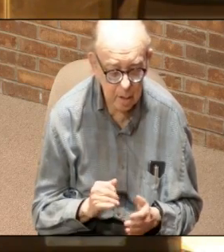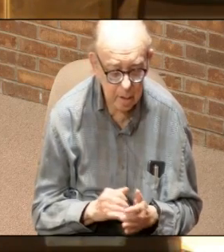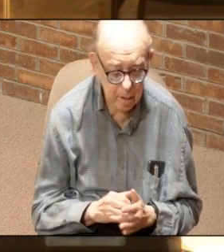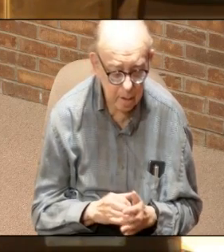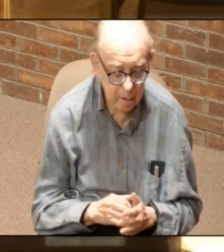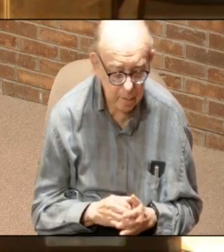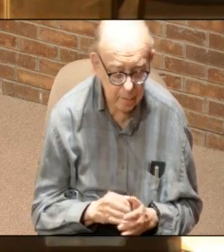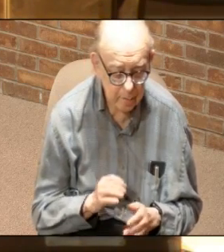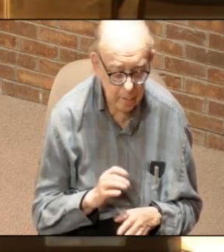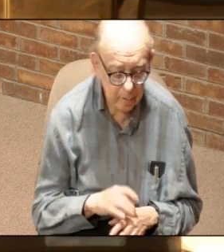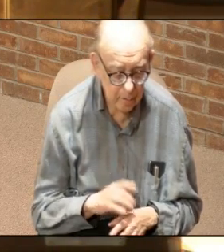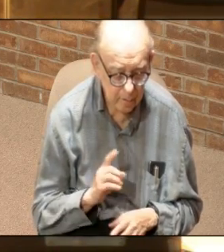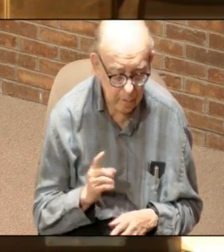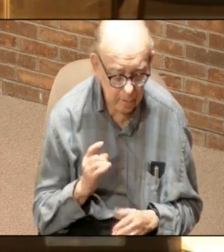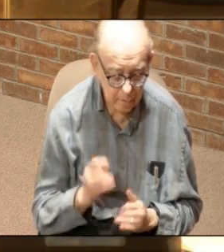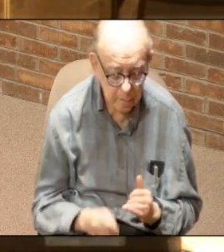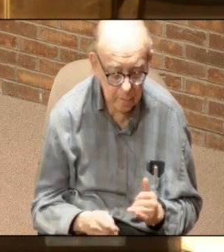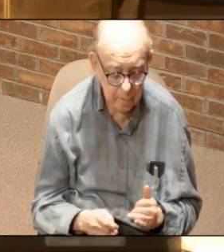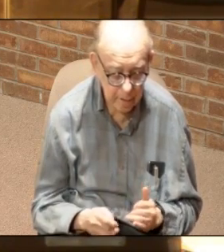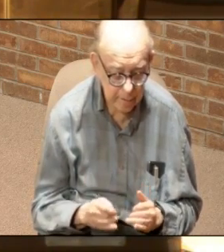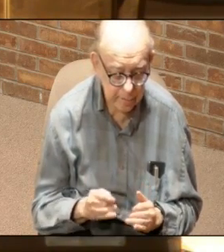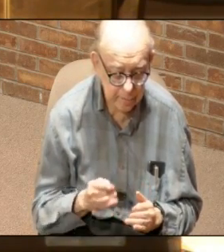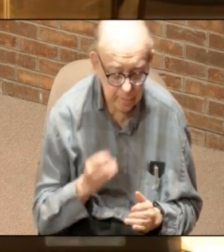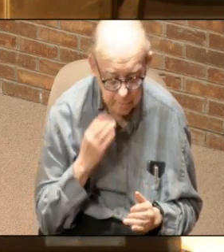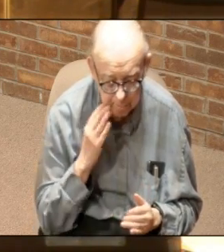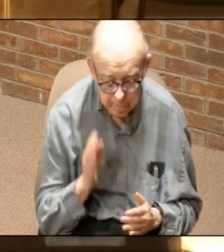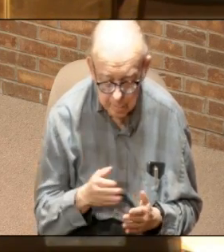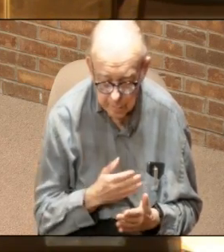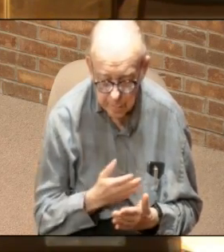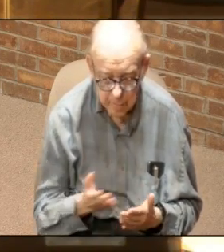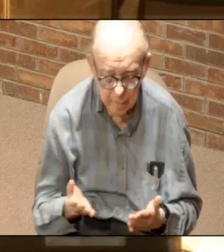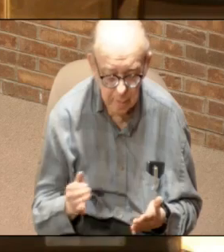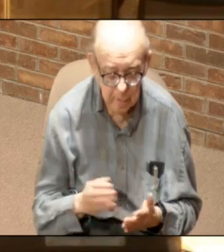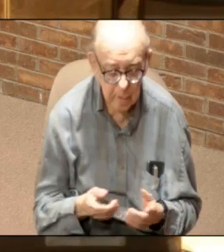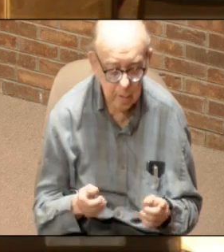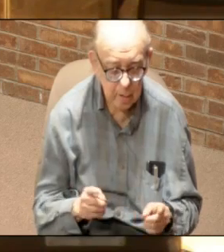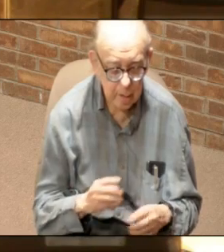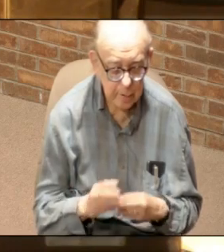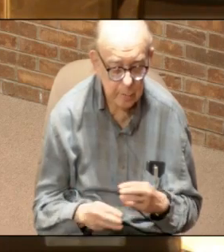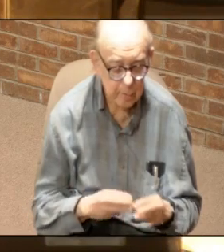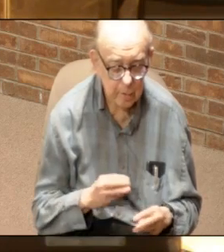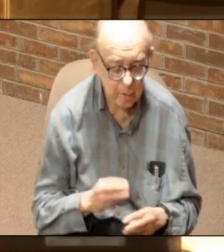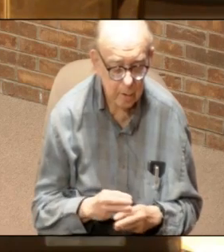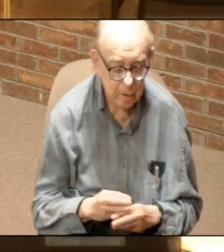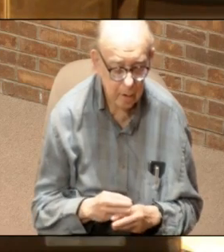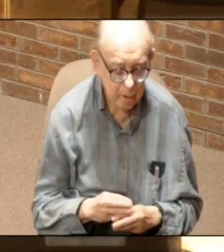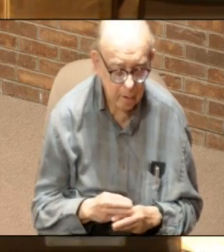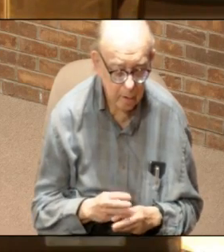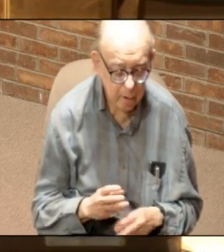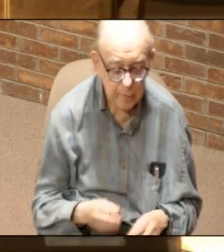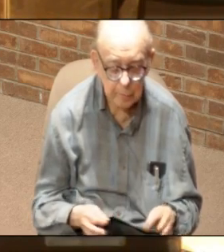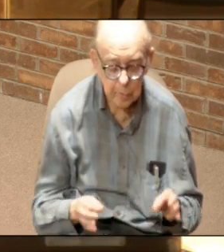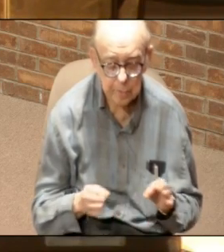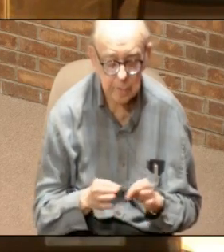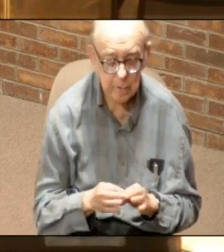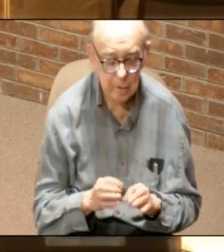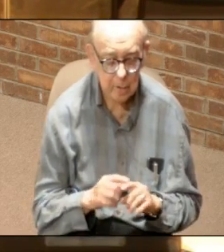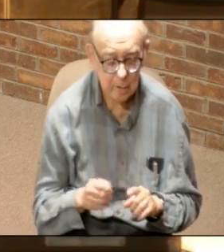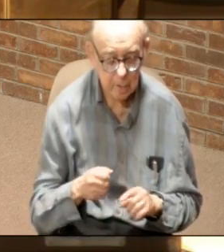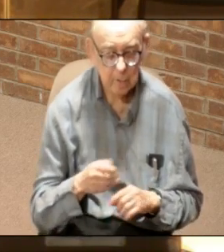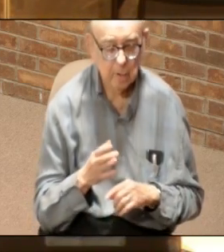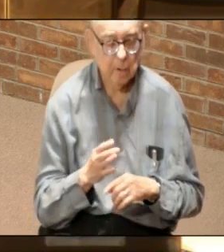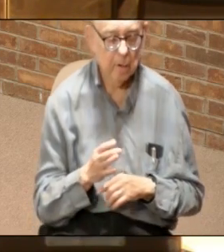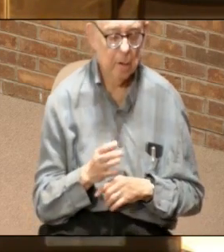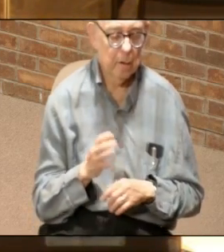that generally you're the last to know anything that's happening in the world of importance. But